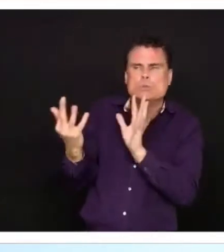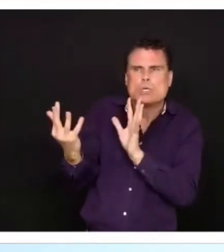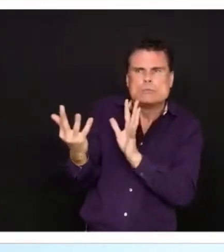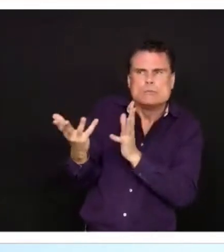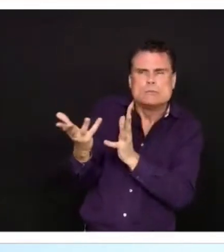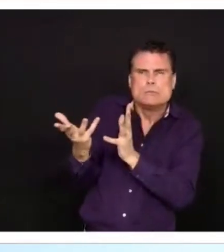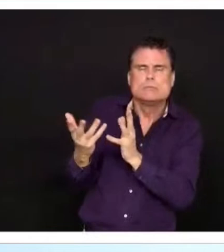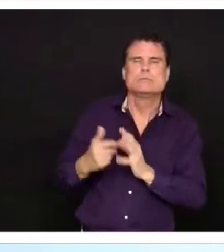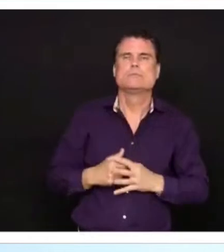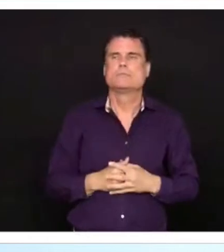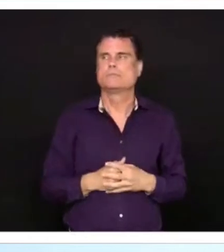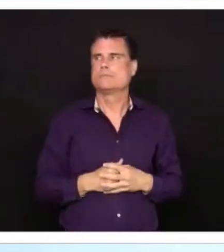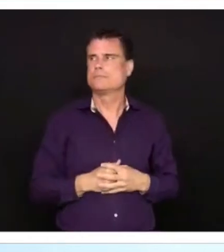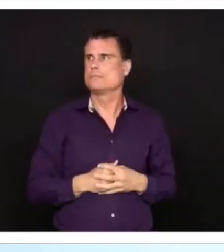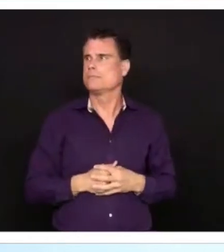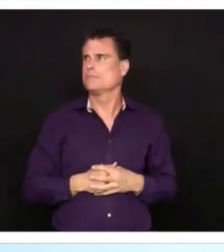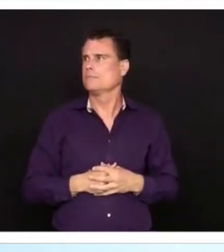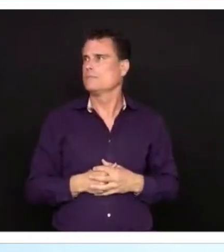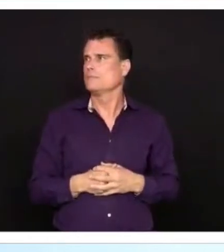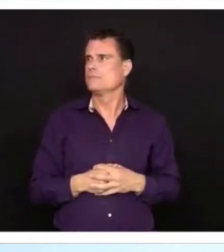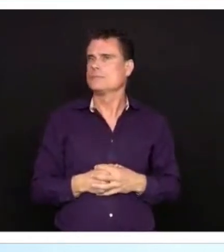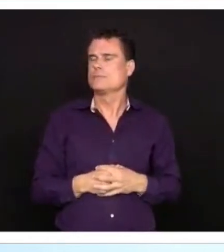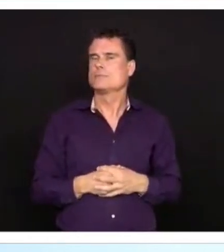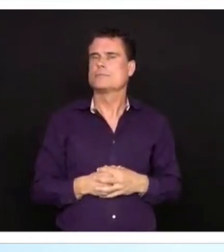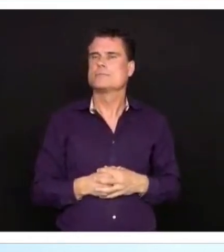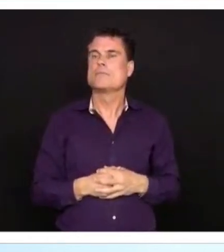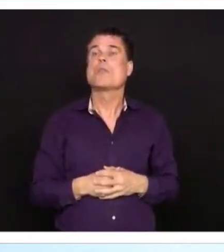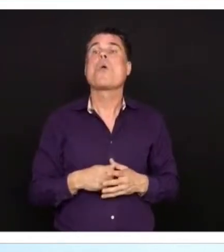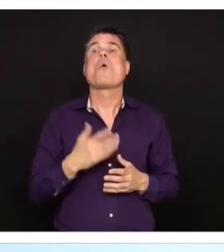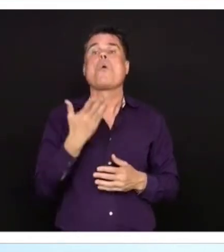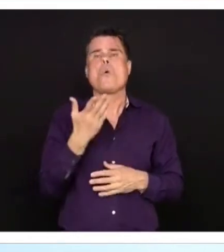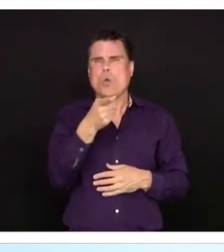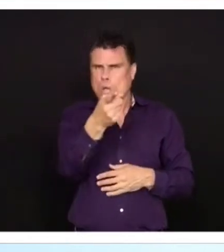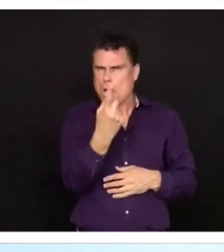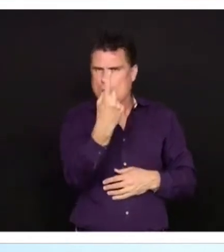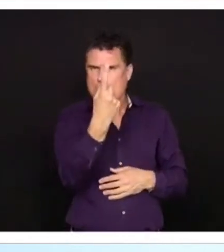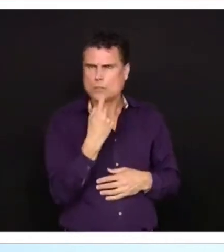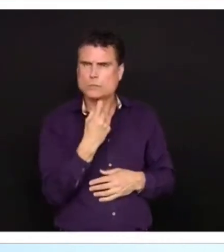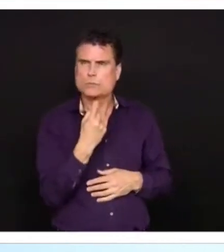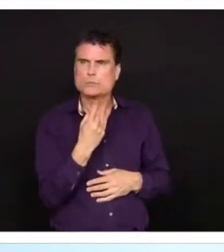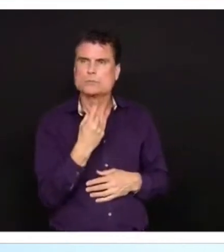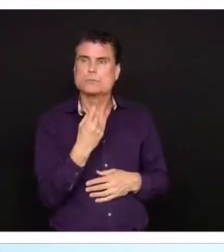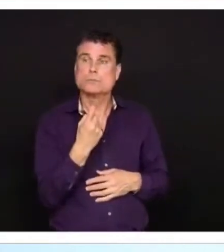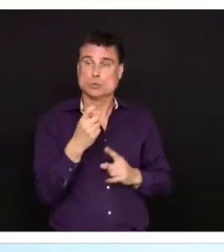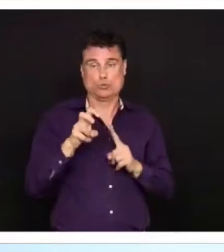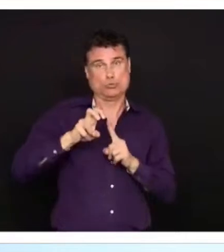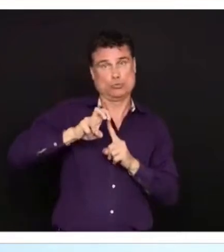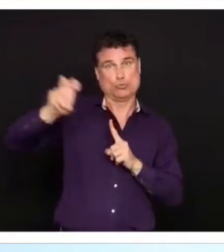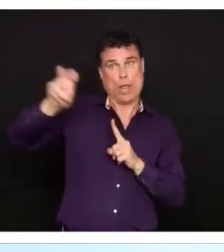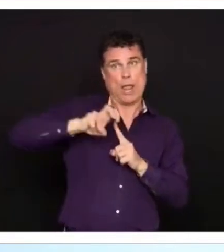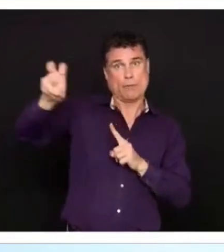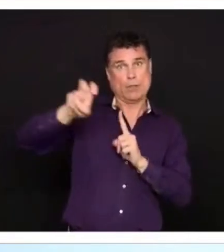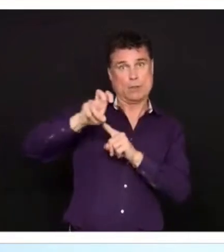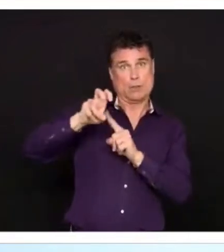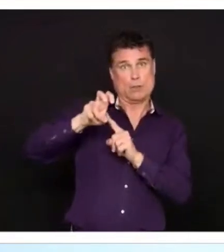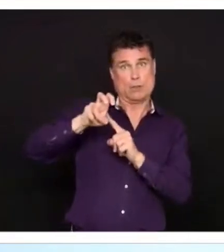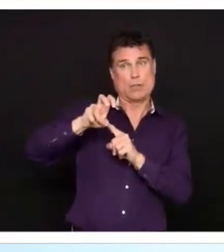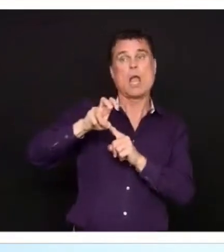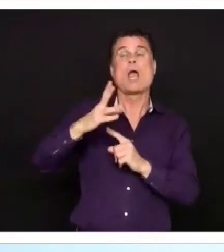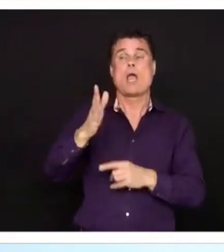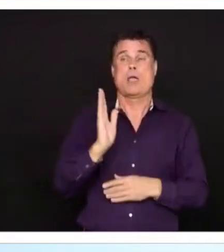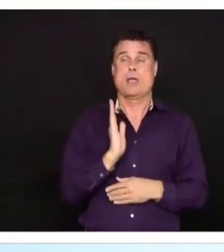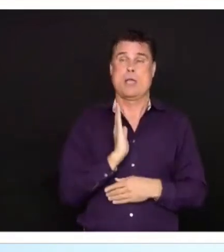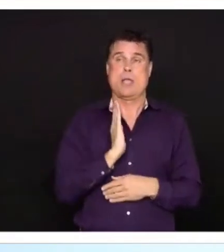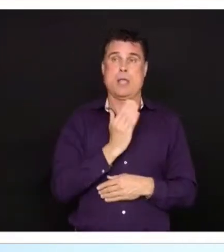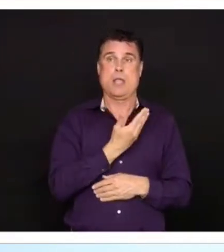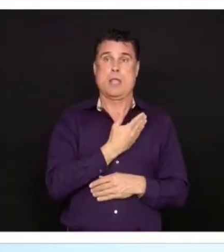so important. But we have restricted non-essential travel within the province. We need to loosen